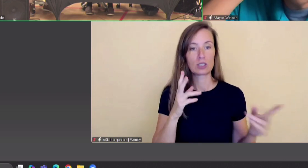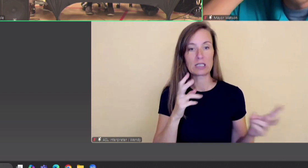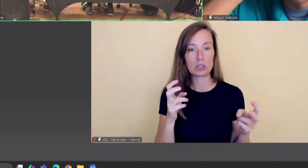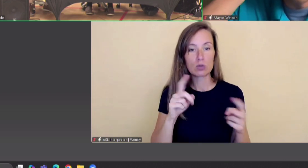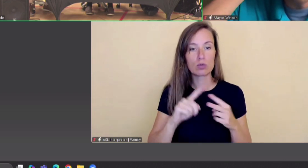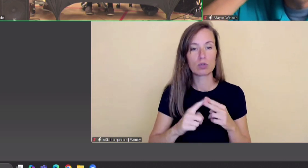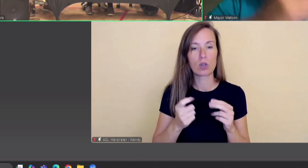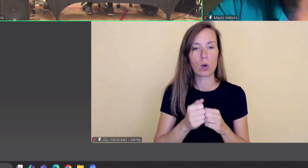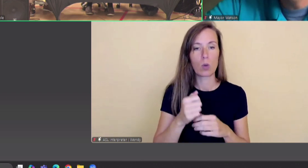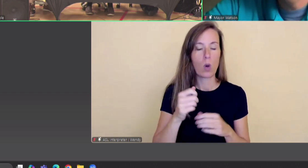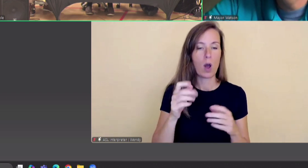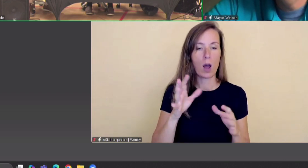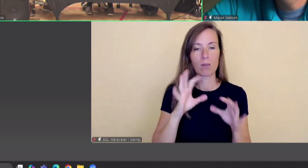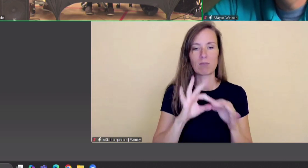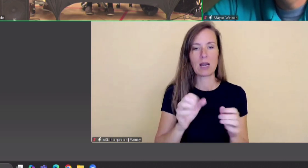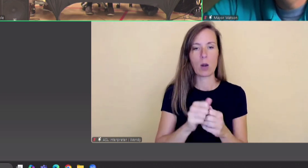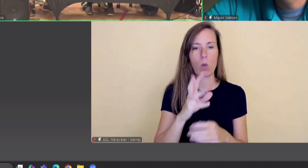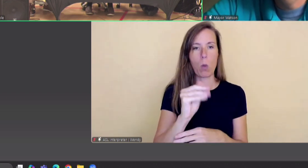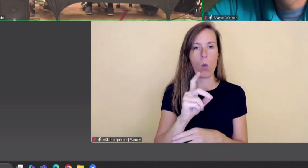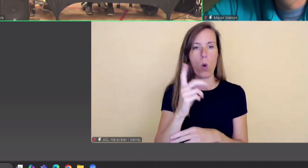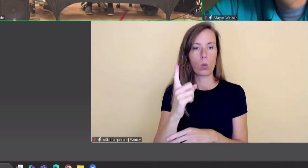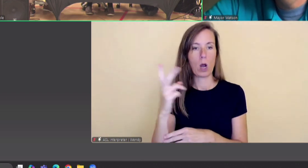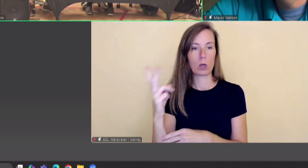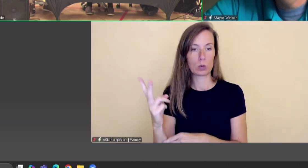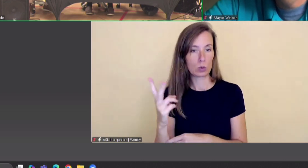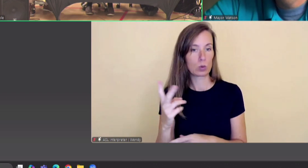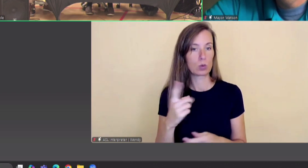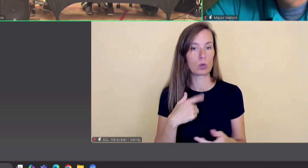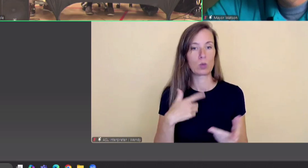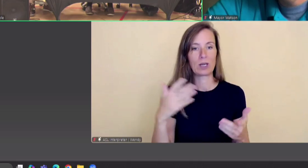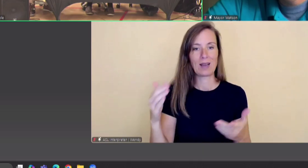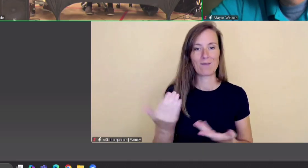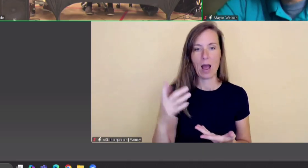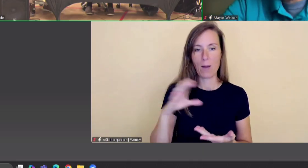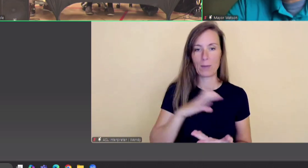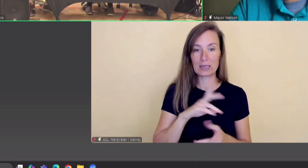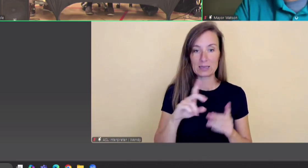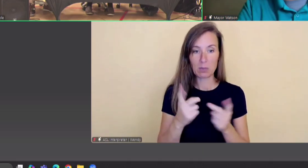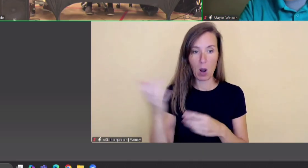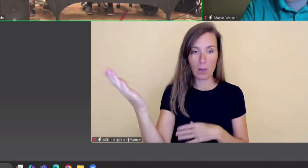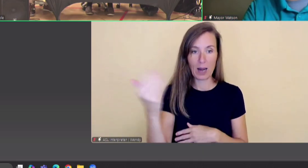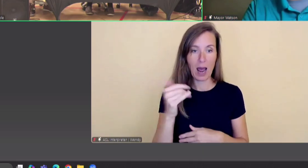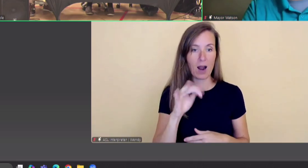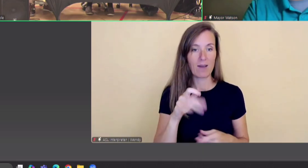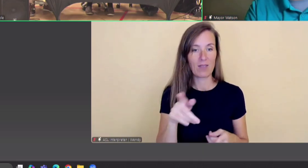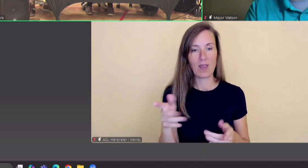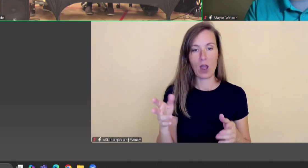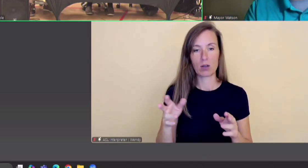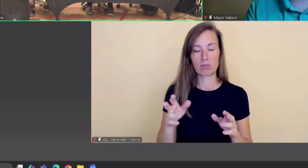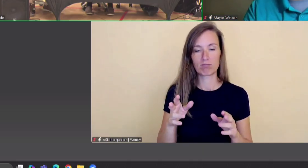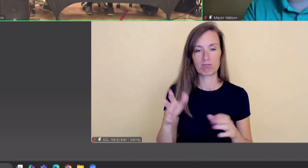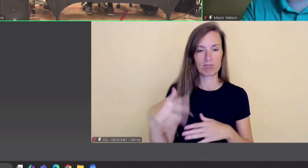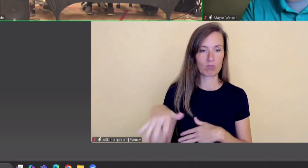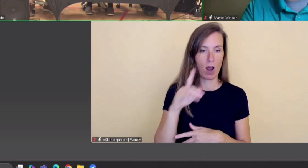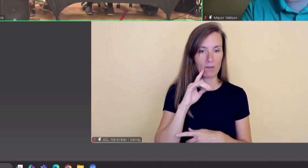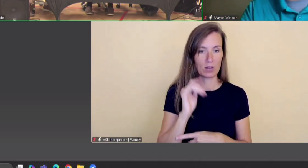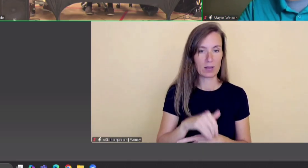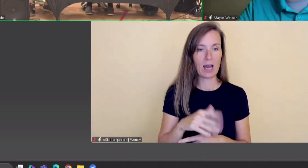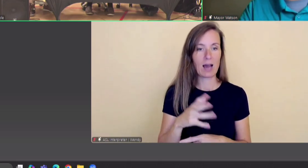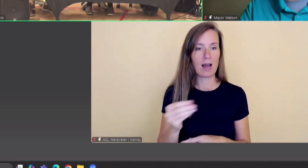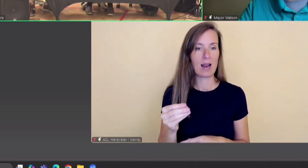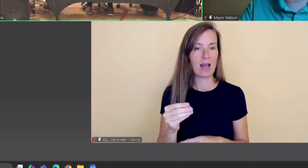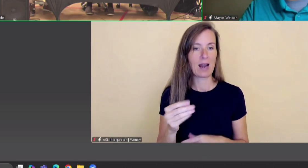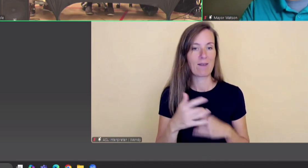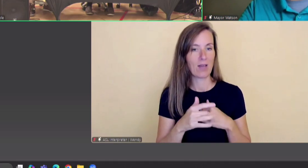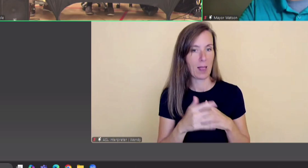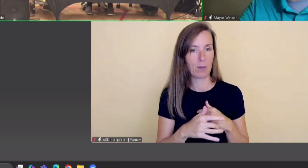police department out if they're available for that, and if that's the availability. But it's a great event to attend. I know it's a Sunday,